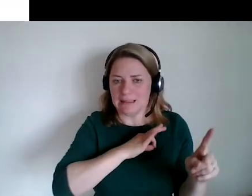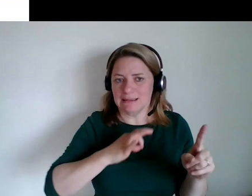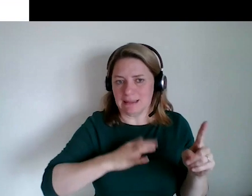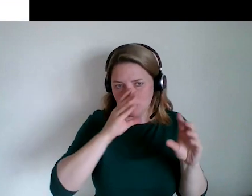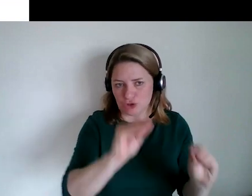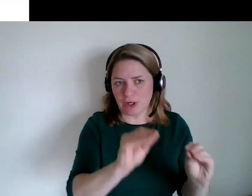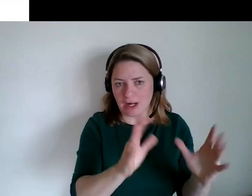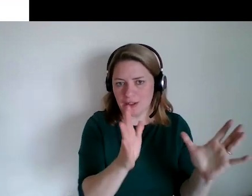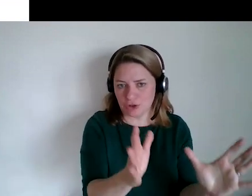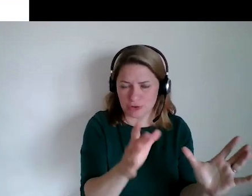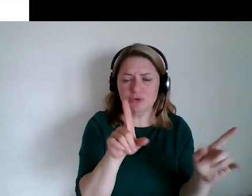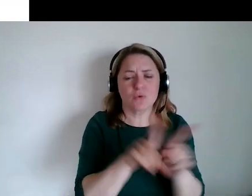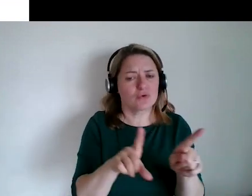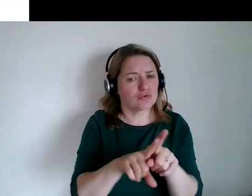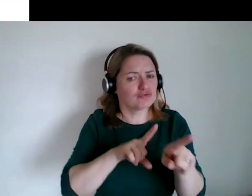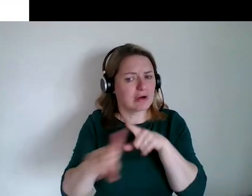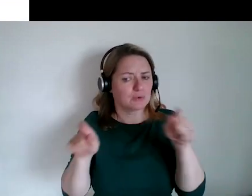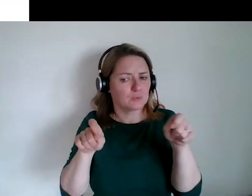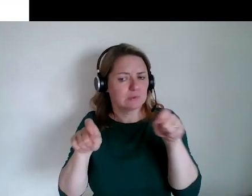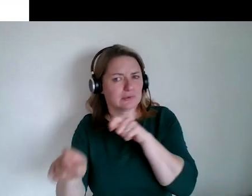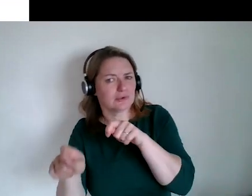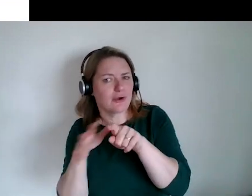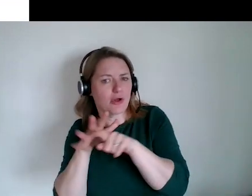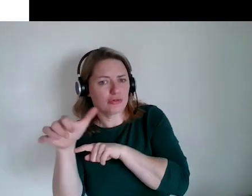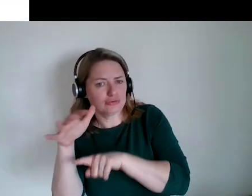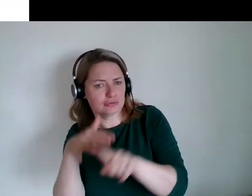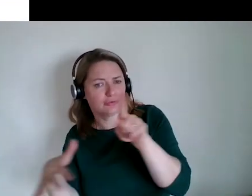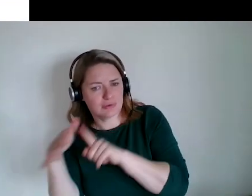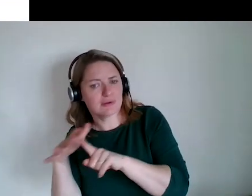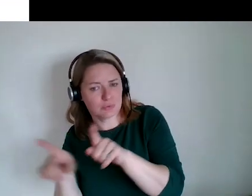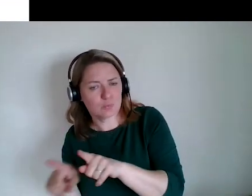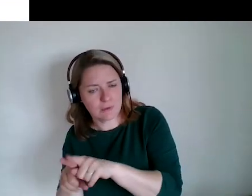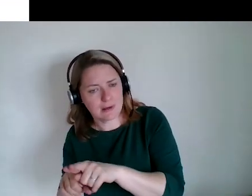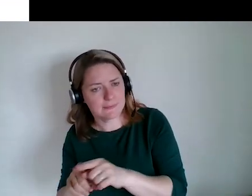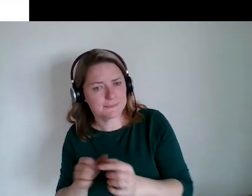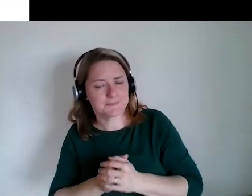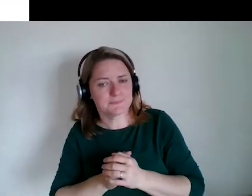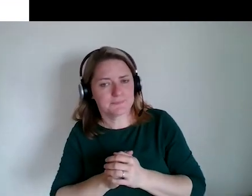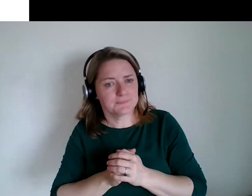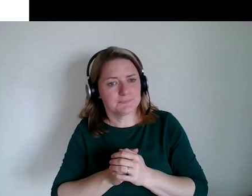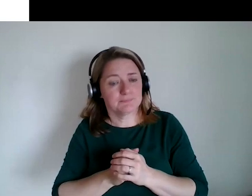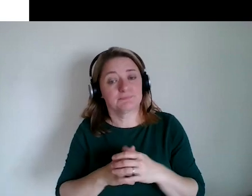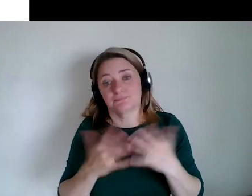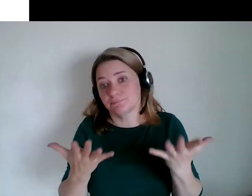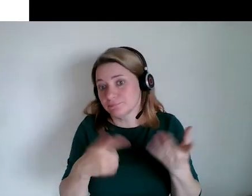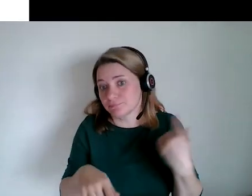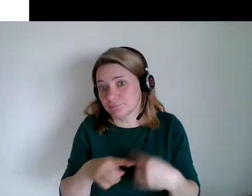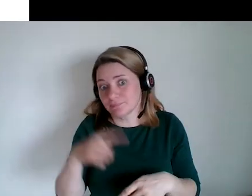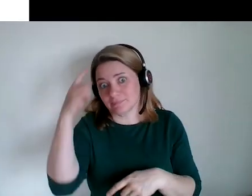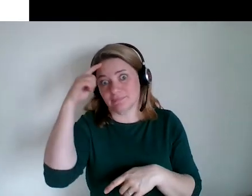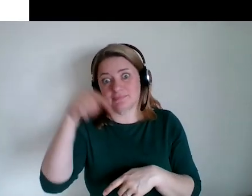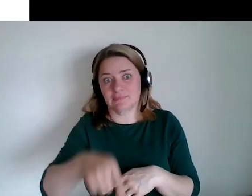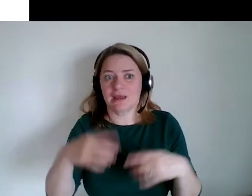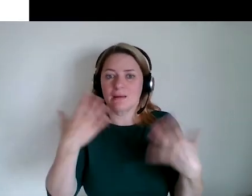reshape the cultural environment that we're working in. And to consider this issue, we